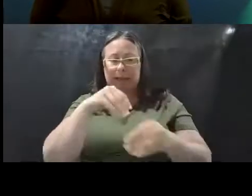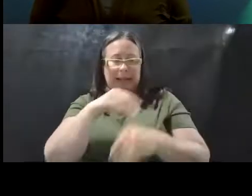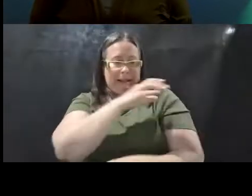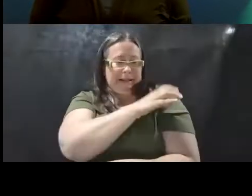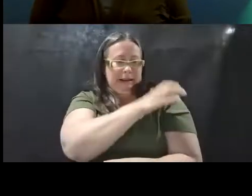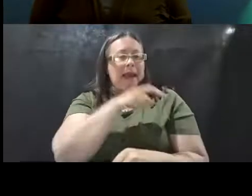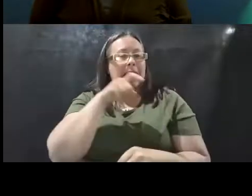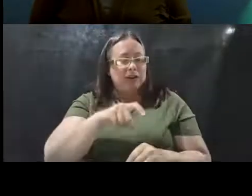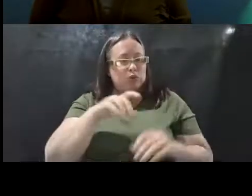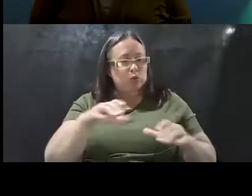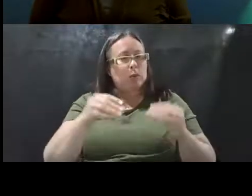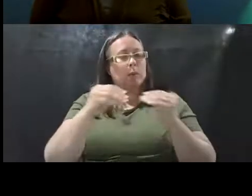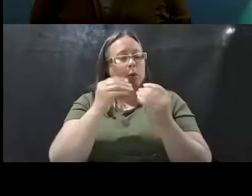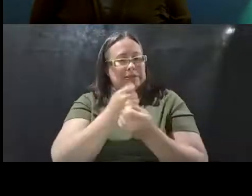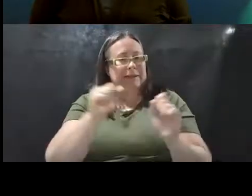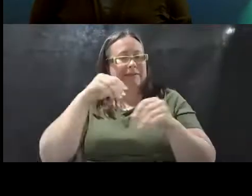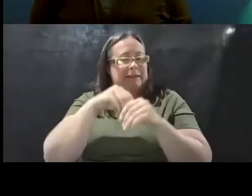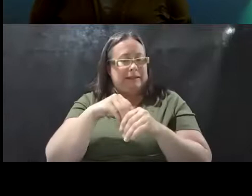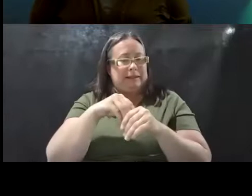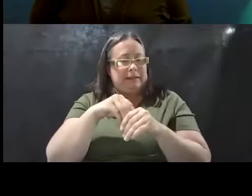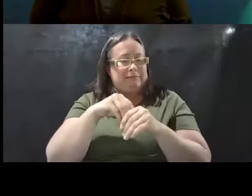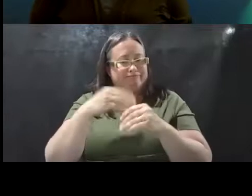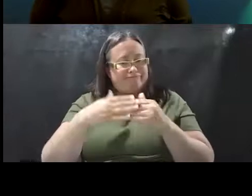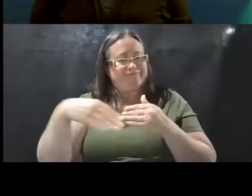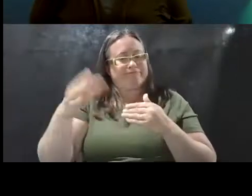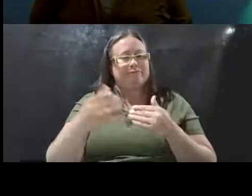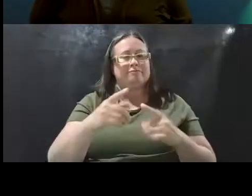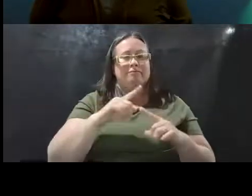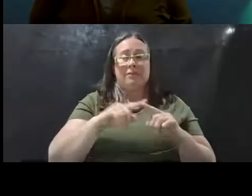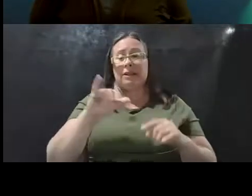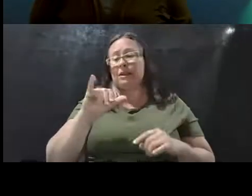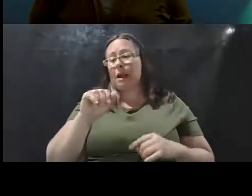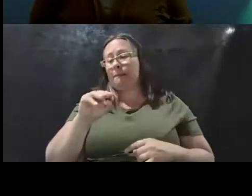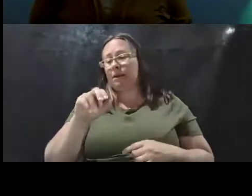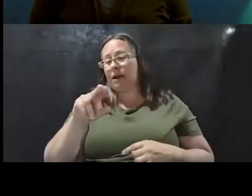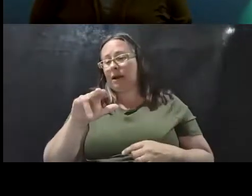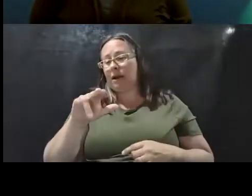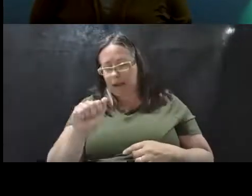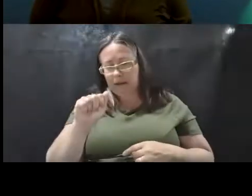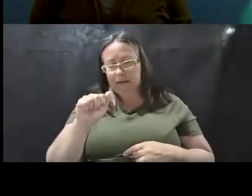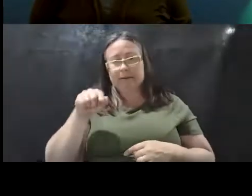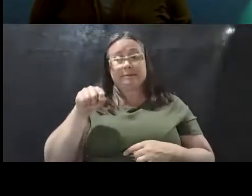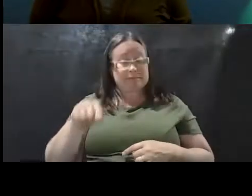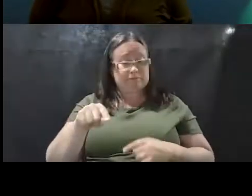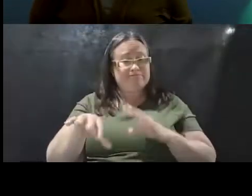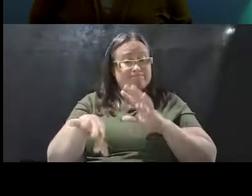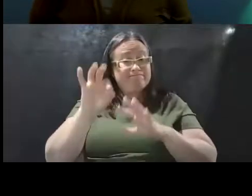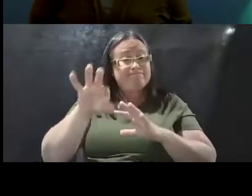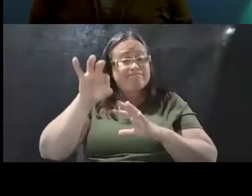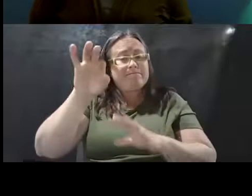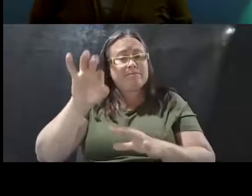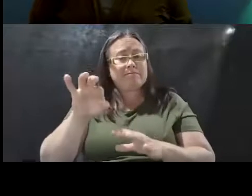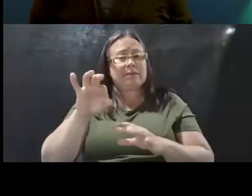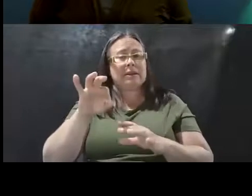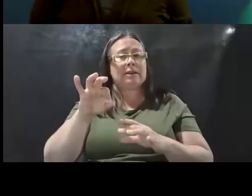way. Yamanaka actually used viral vectors to deliver the reprogramming factors into